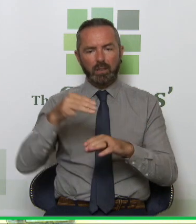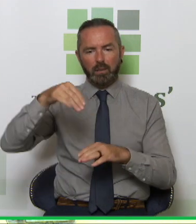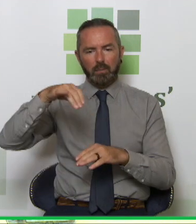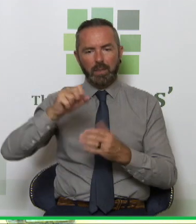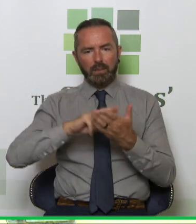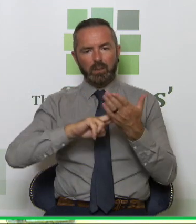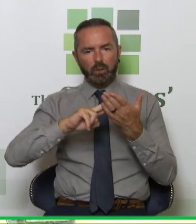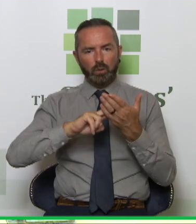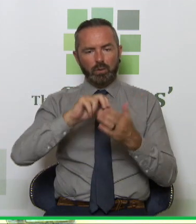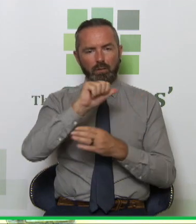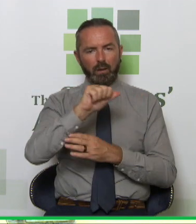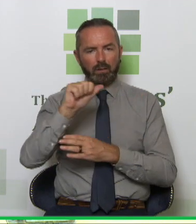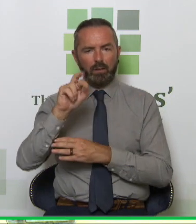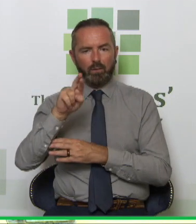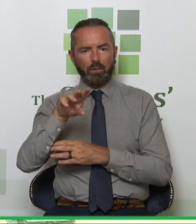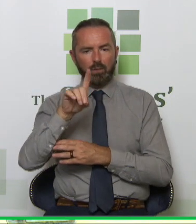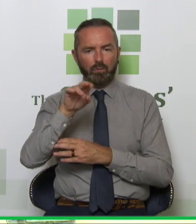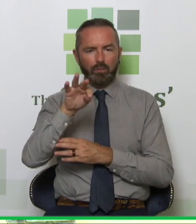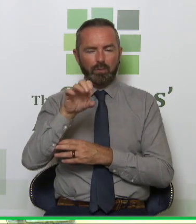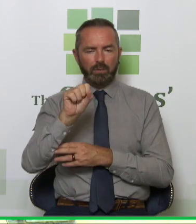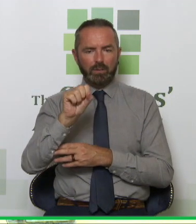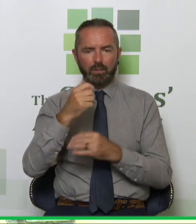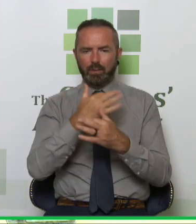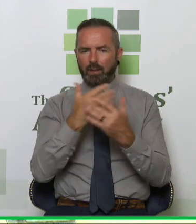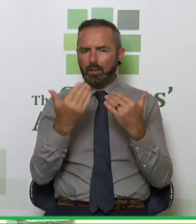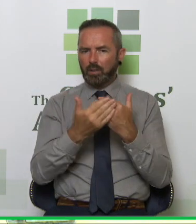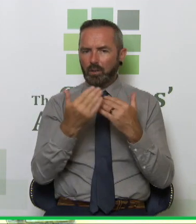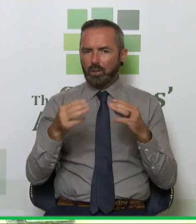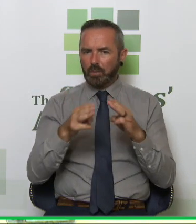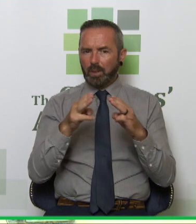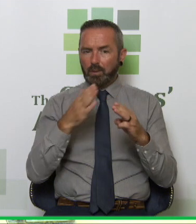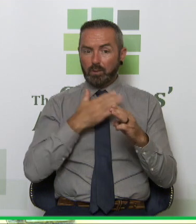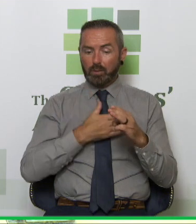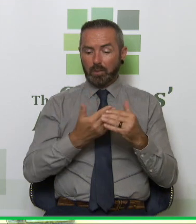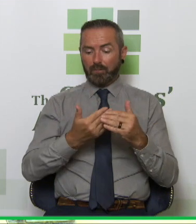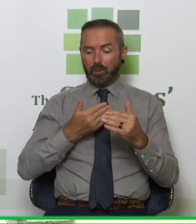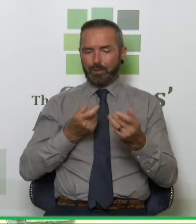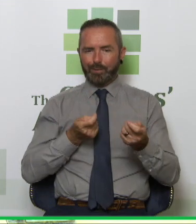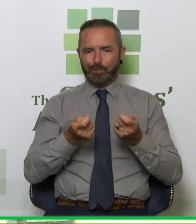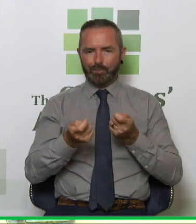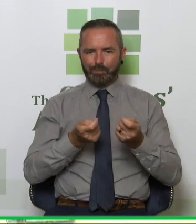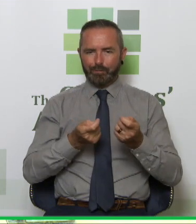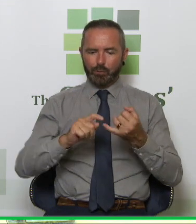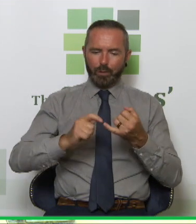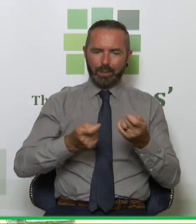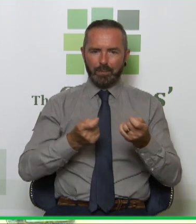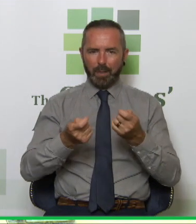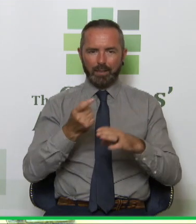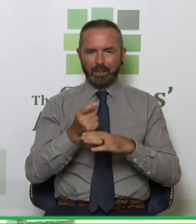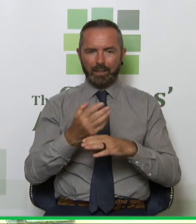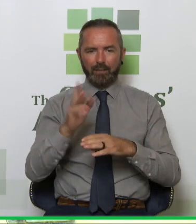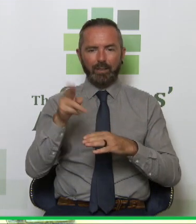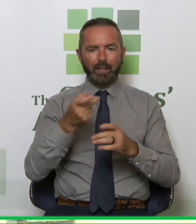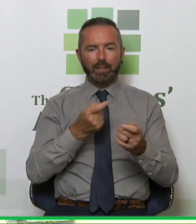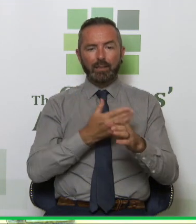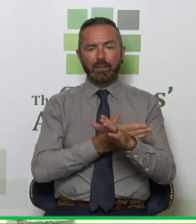drugs or alcohol, so a lot of young people would be just trying to manage that. So I suppose if you can start with